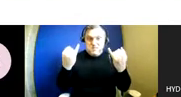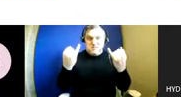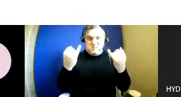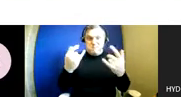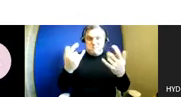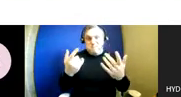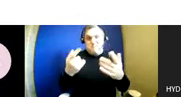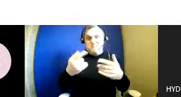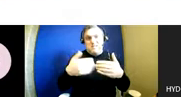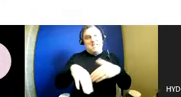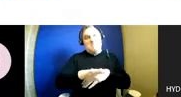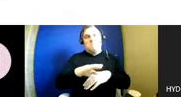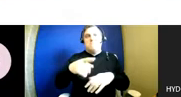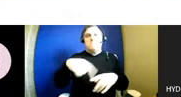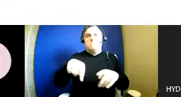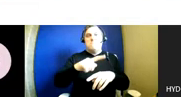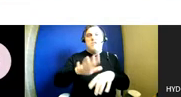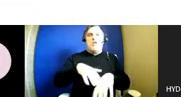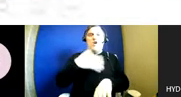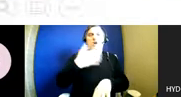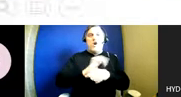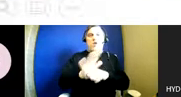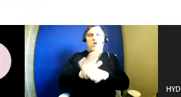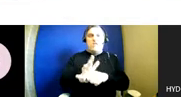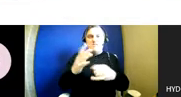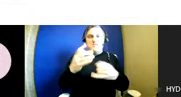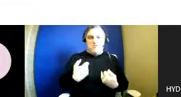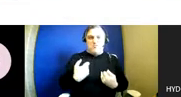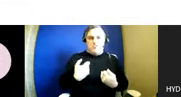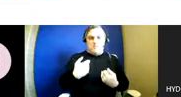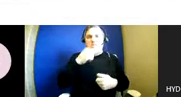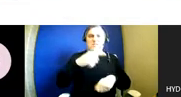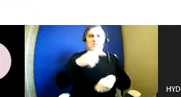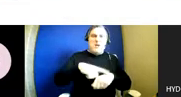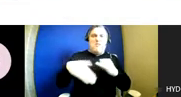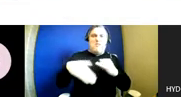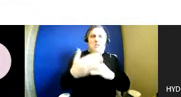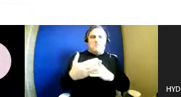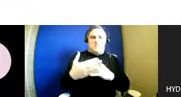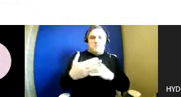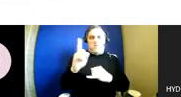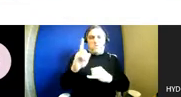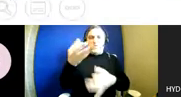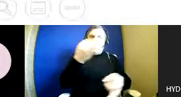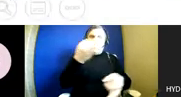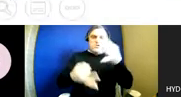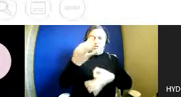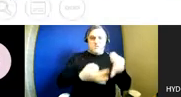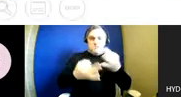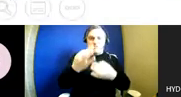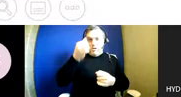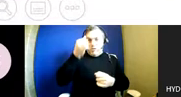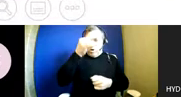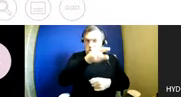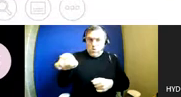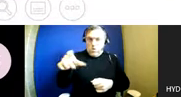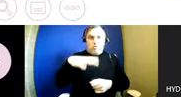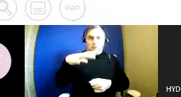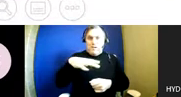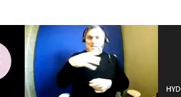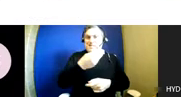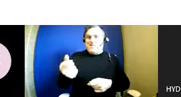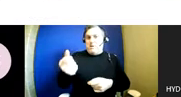post-COVID syndrome. And of course, at the end, we'll have time for some questions, which I know some of you have already